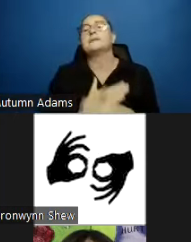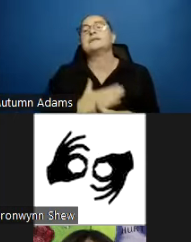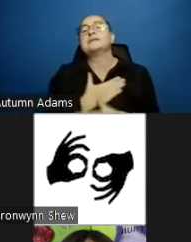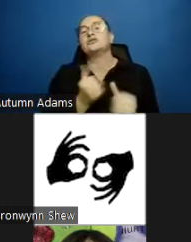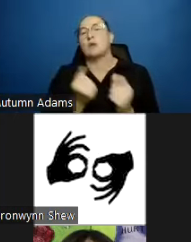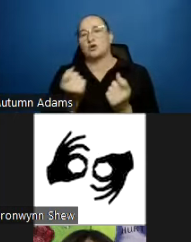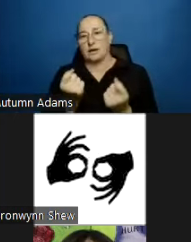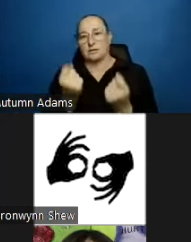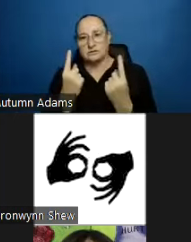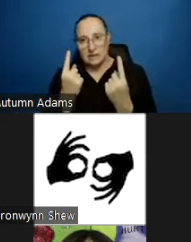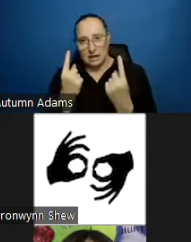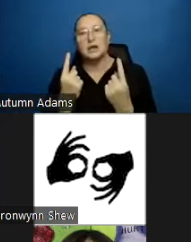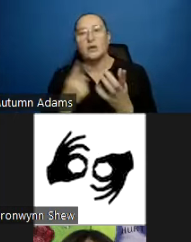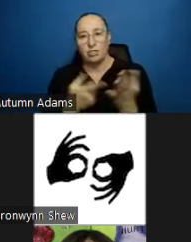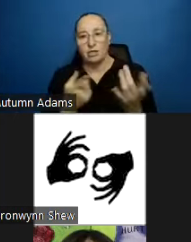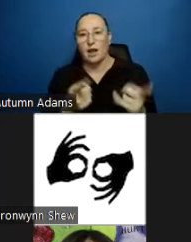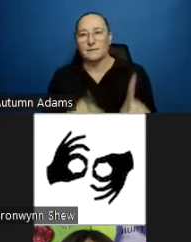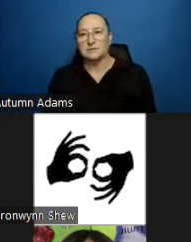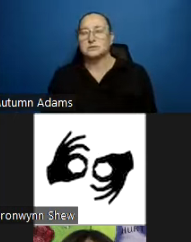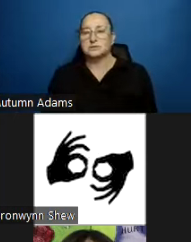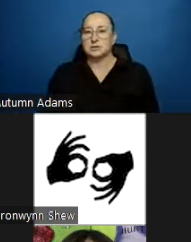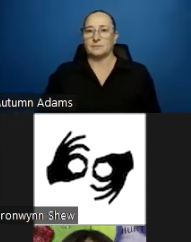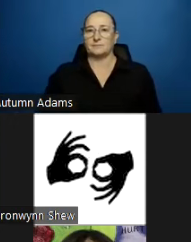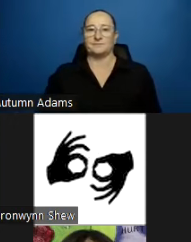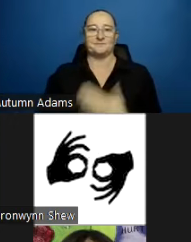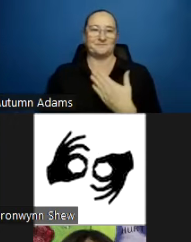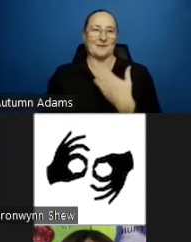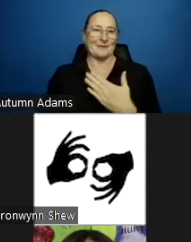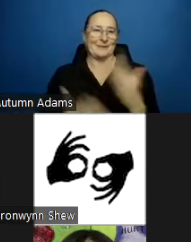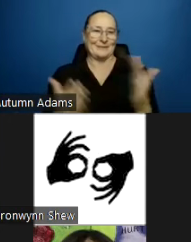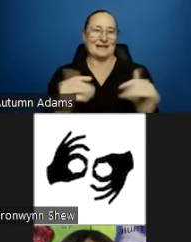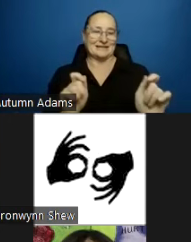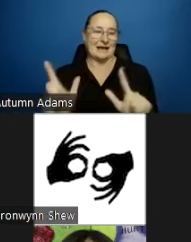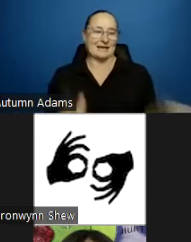that happens. Okay, thank you. Next slide.